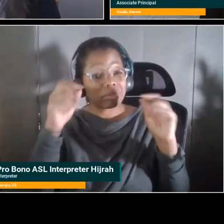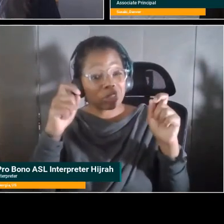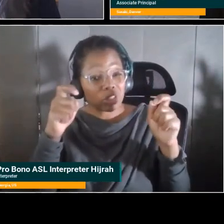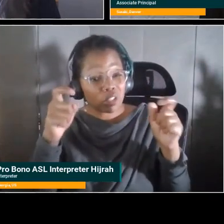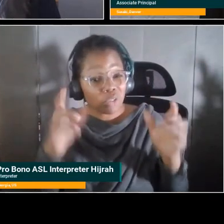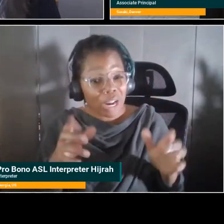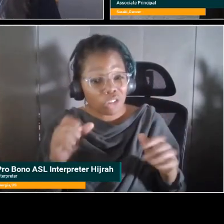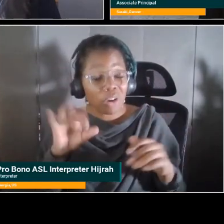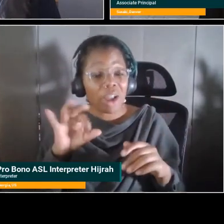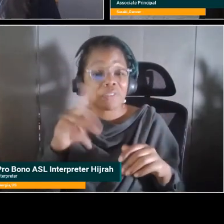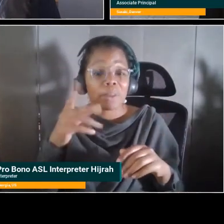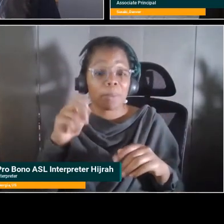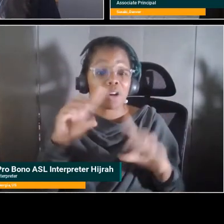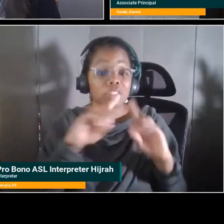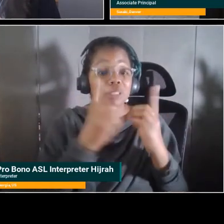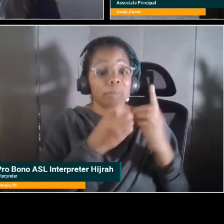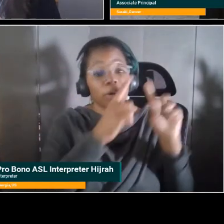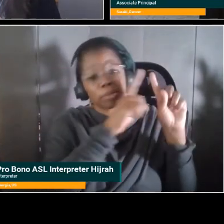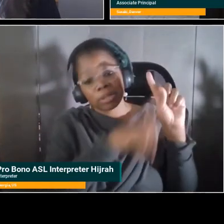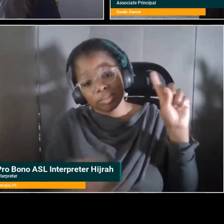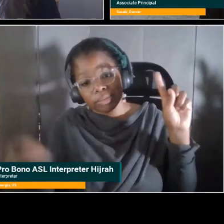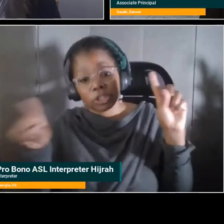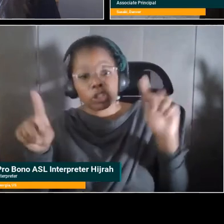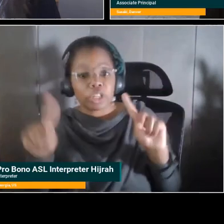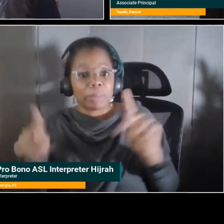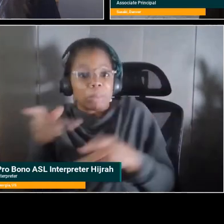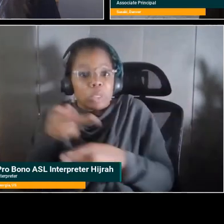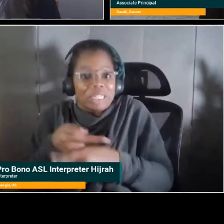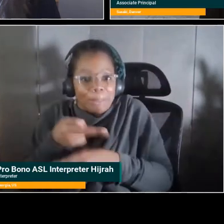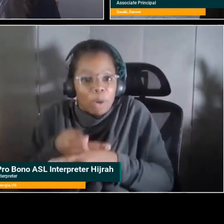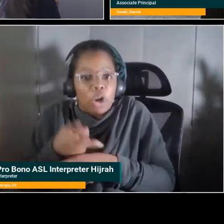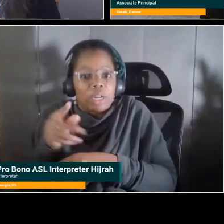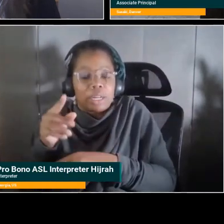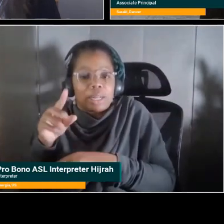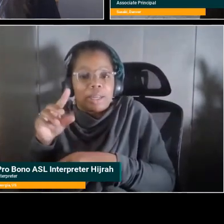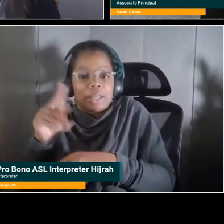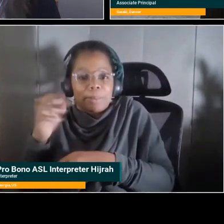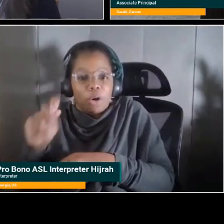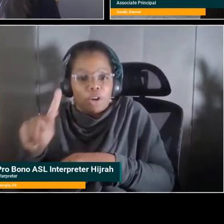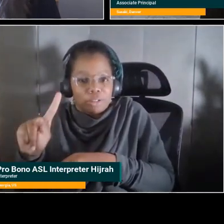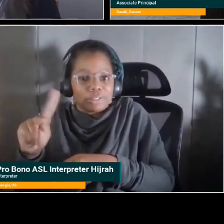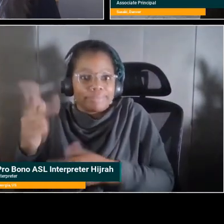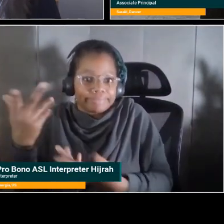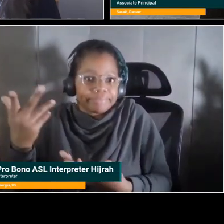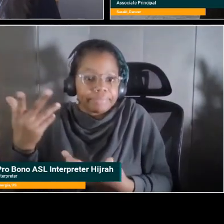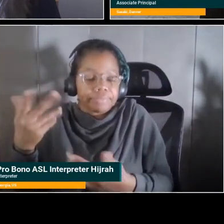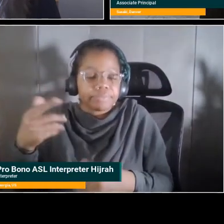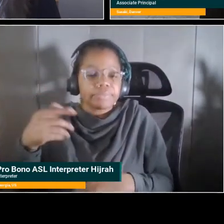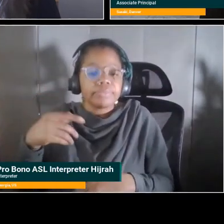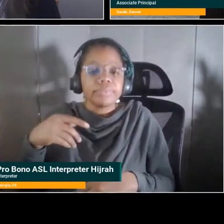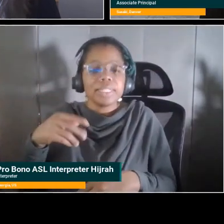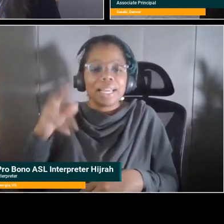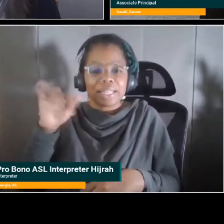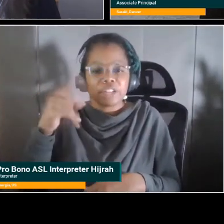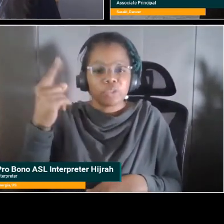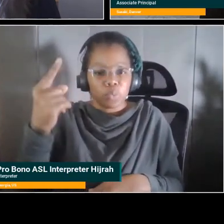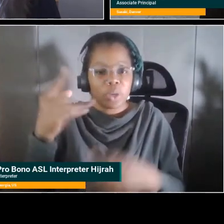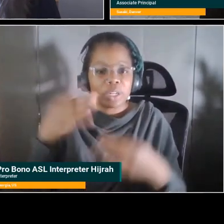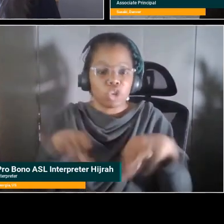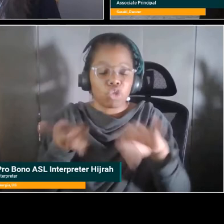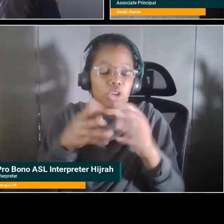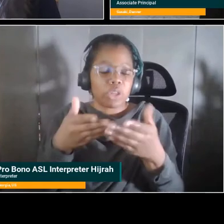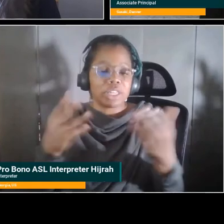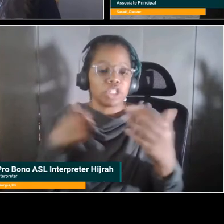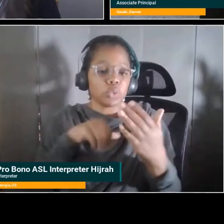parks departments all the way down to the people that are maintaining the parks departments or maintaining the parks. And that was one of the critical things that